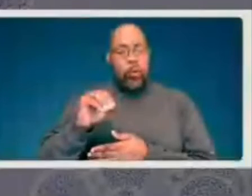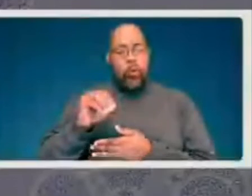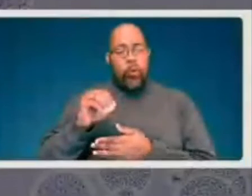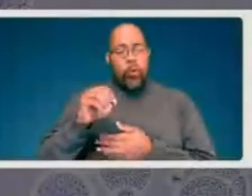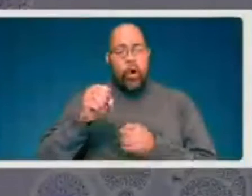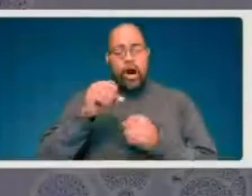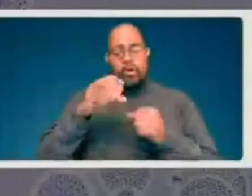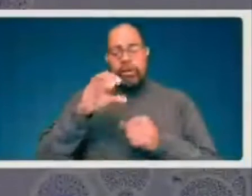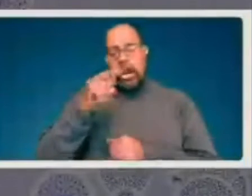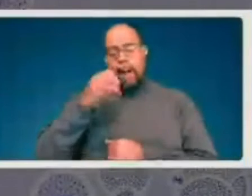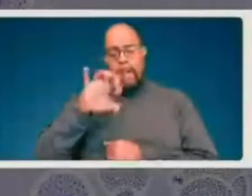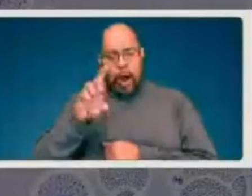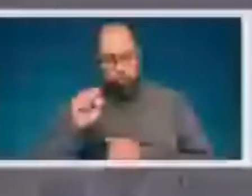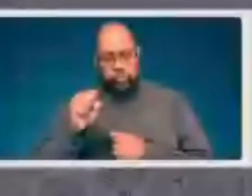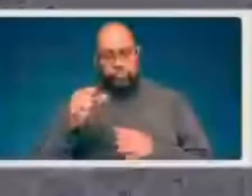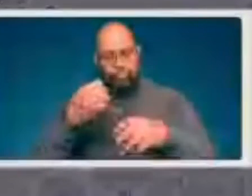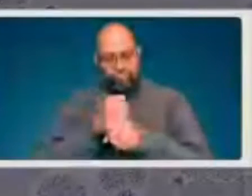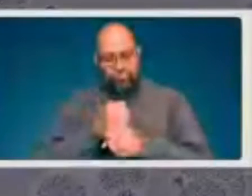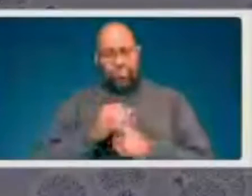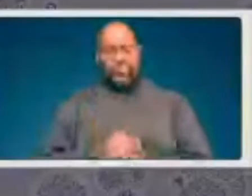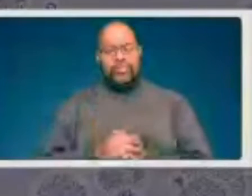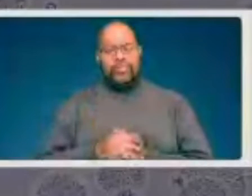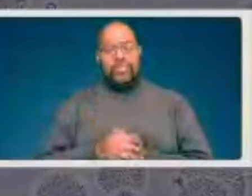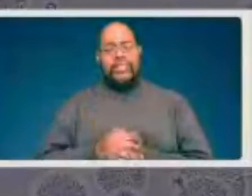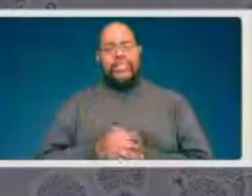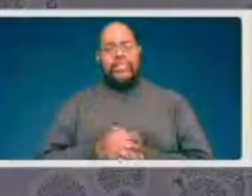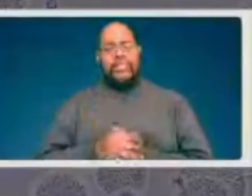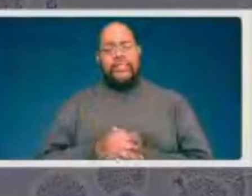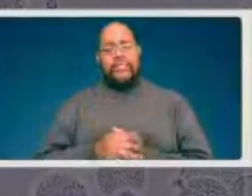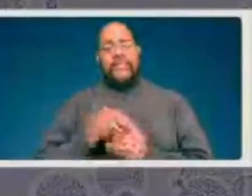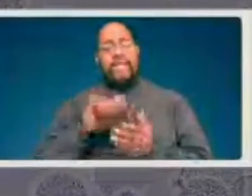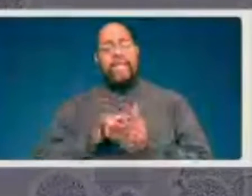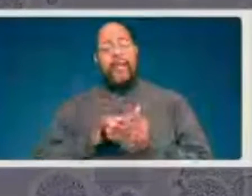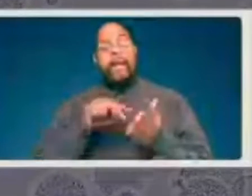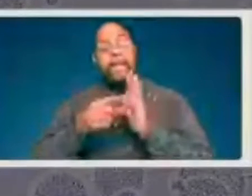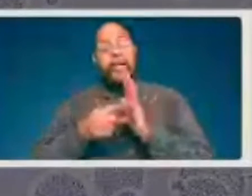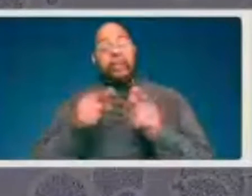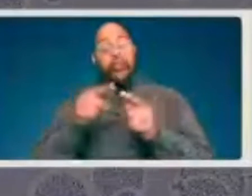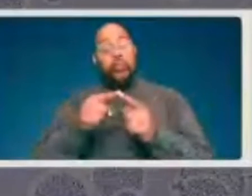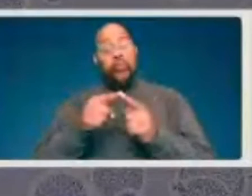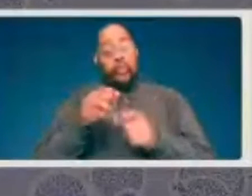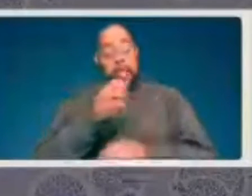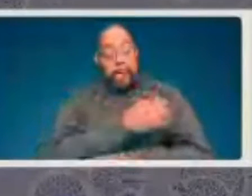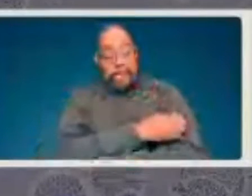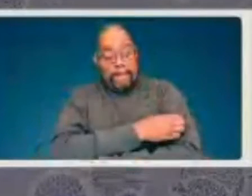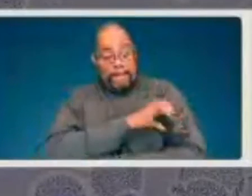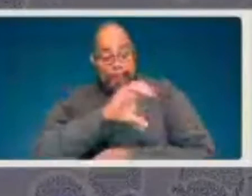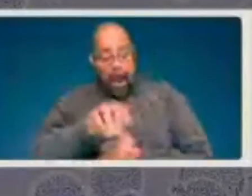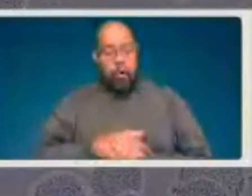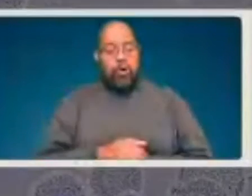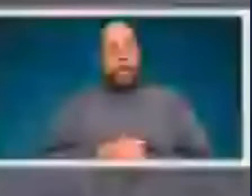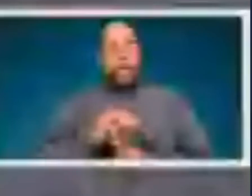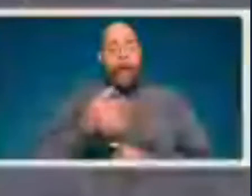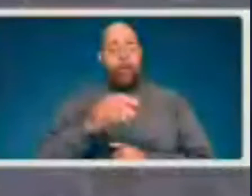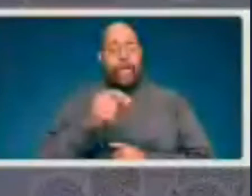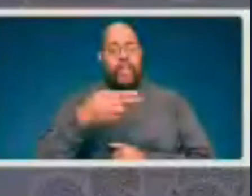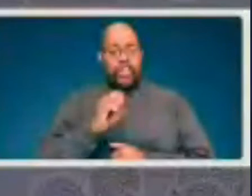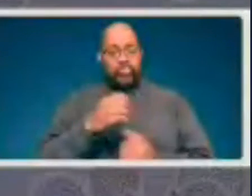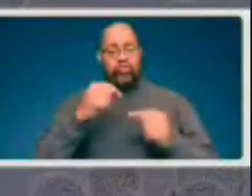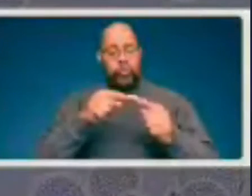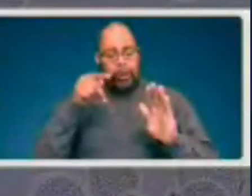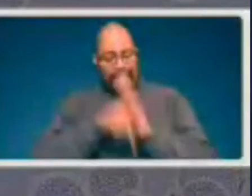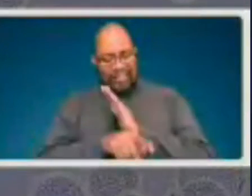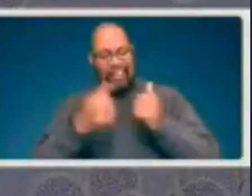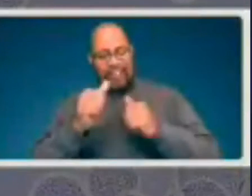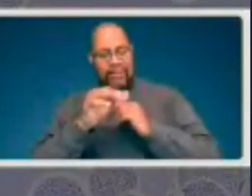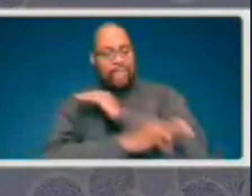compounds, which are just like weapon-like substances, which are meant to empower the macrophage in